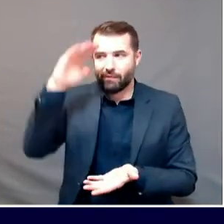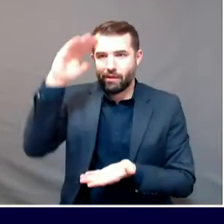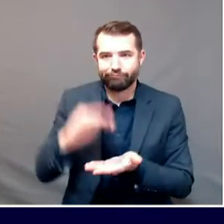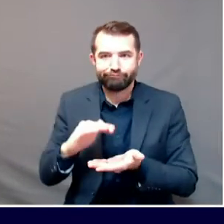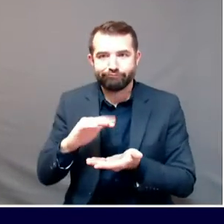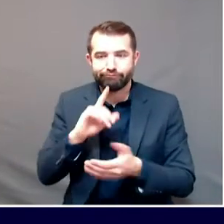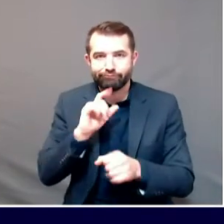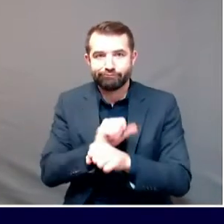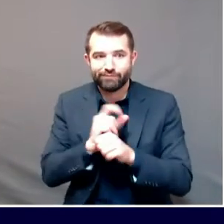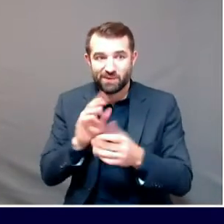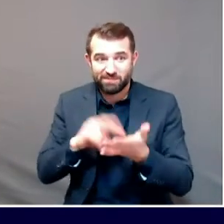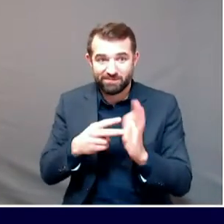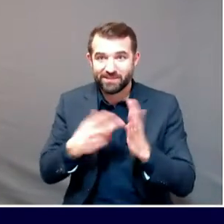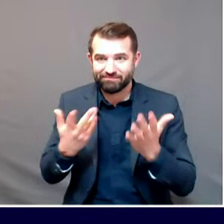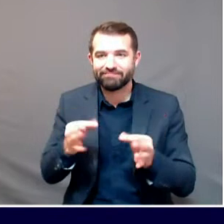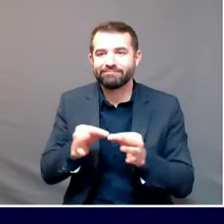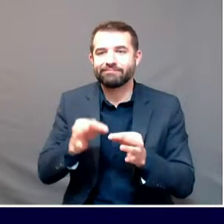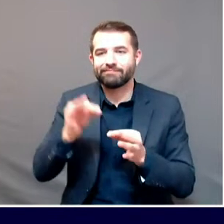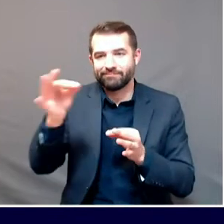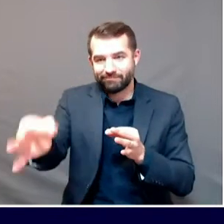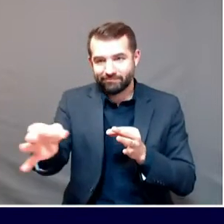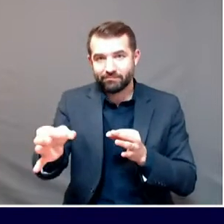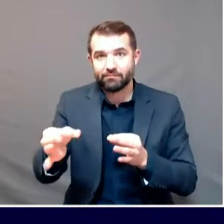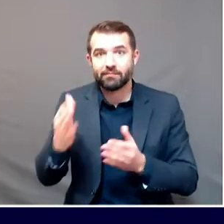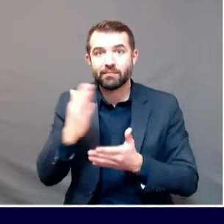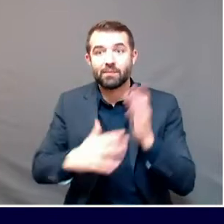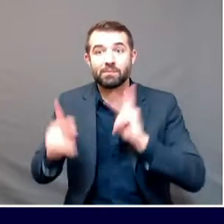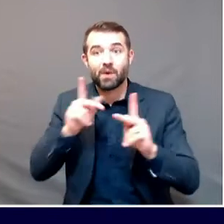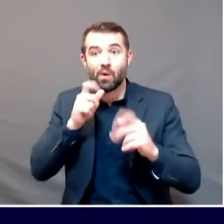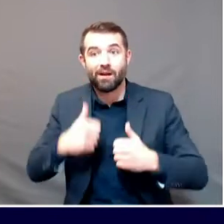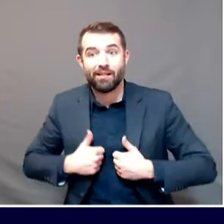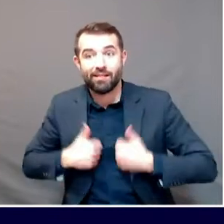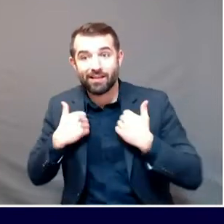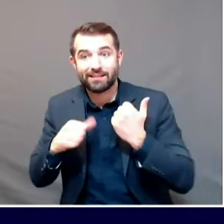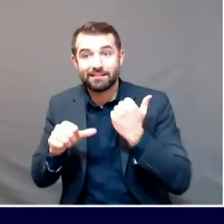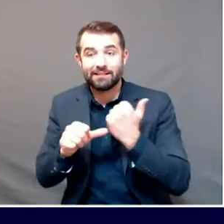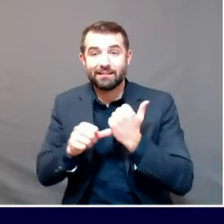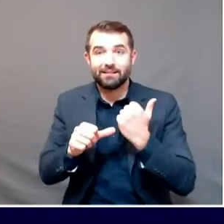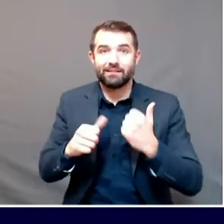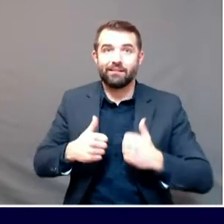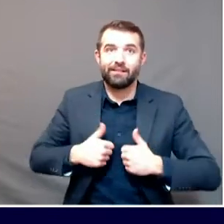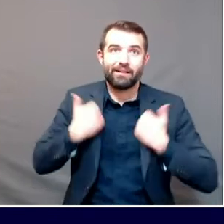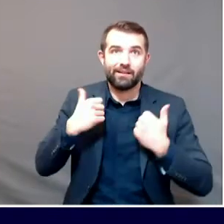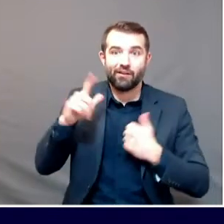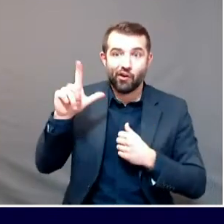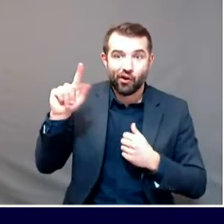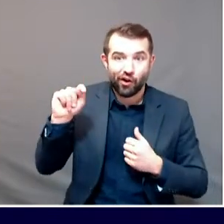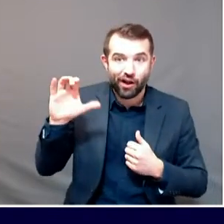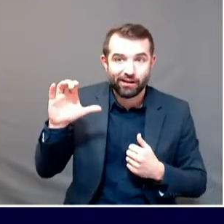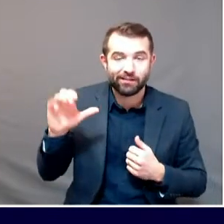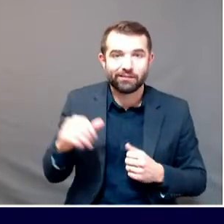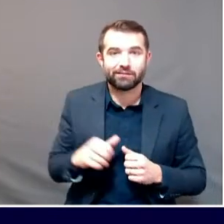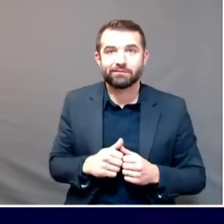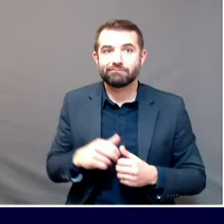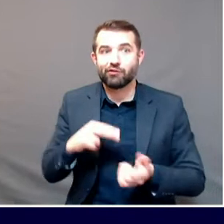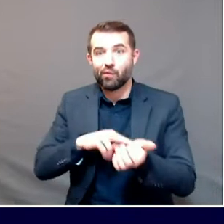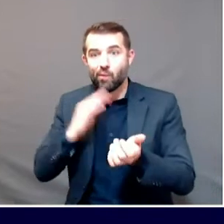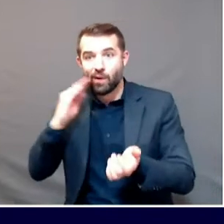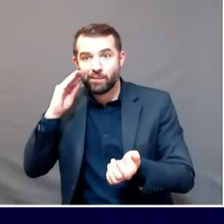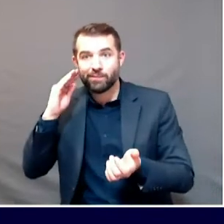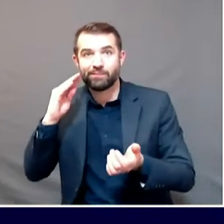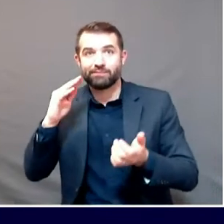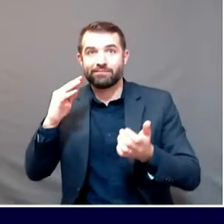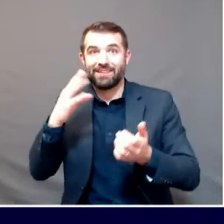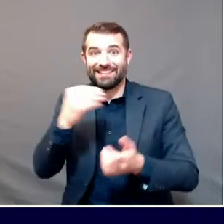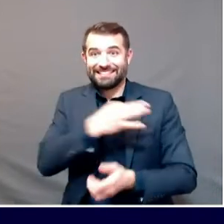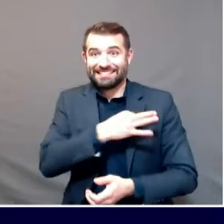individuals and staff who live in assisted living and other long-term care facilities may not start their vaccine clinics